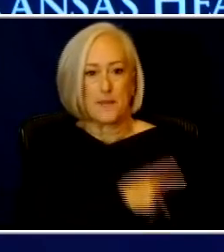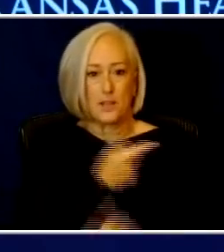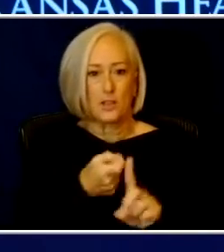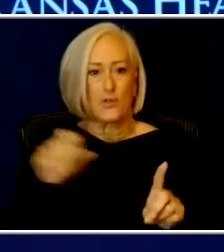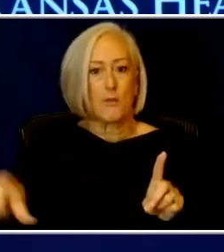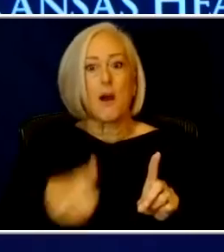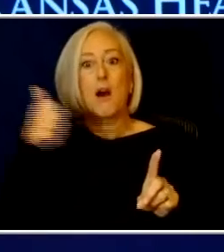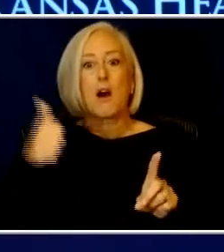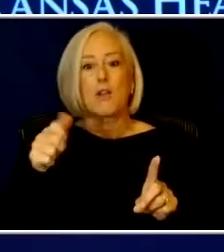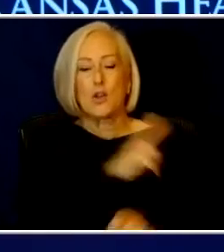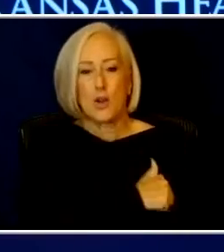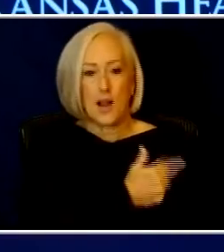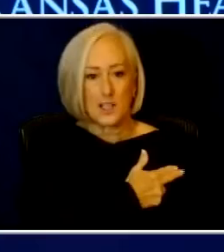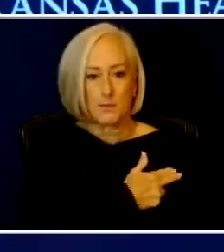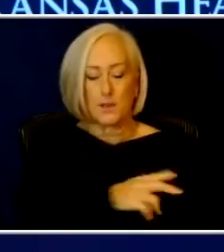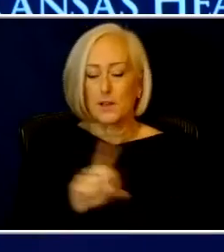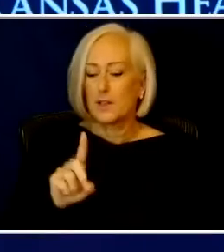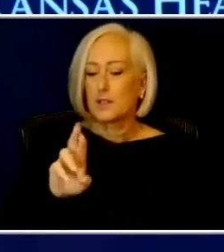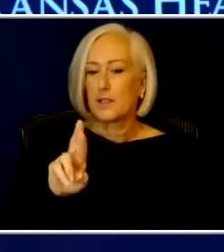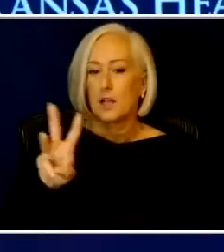say, gosh, we don't have enough